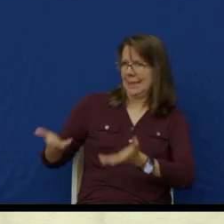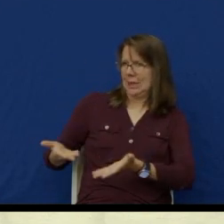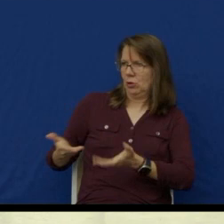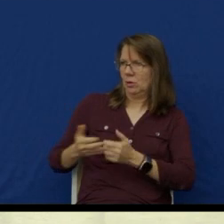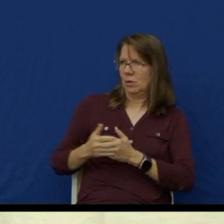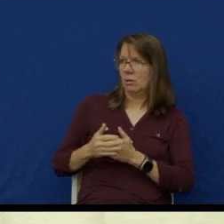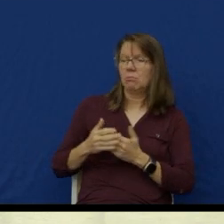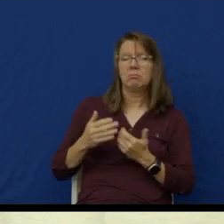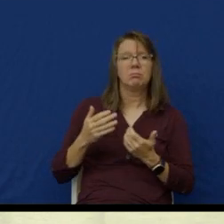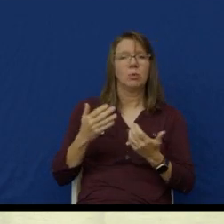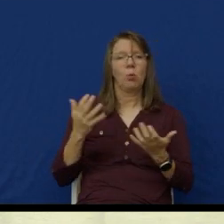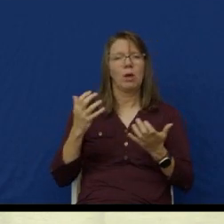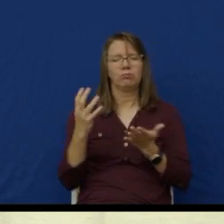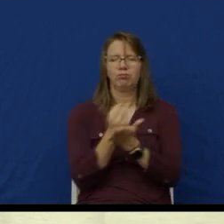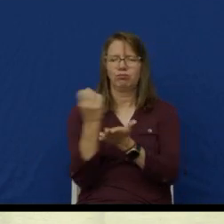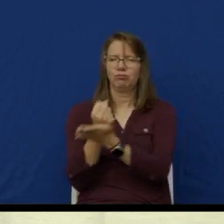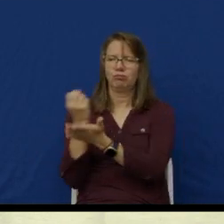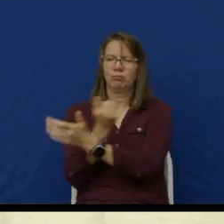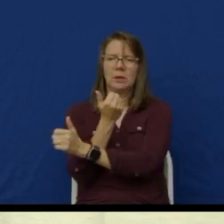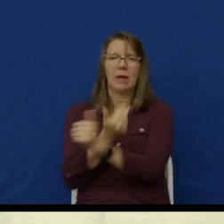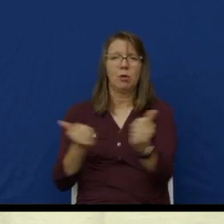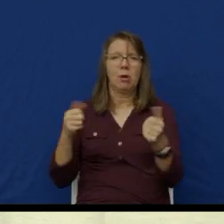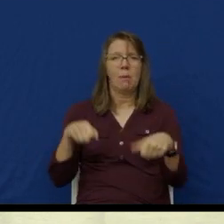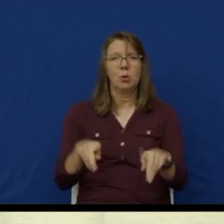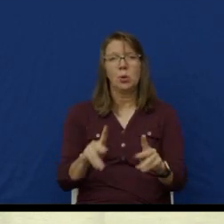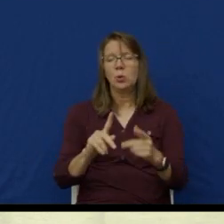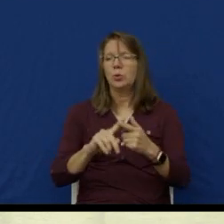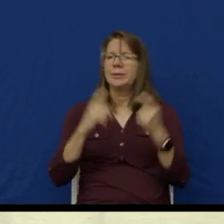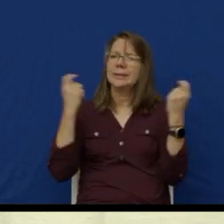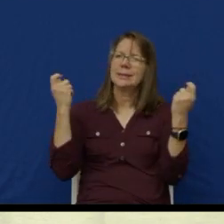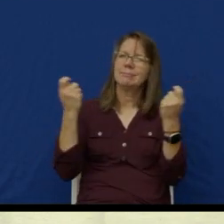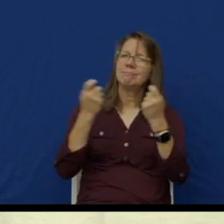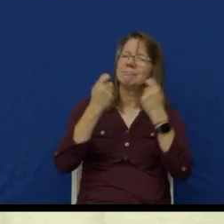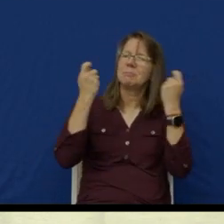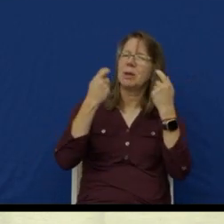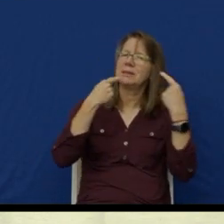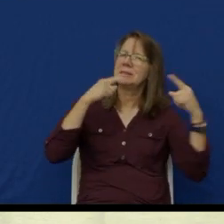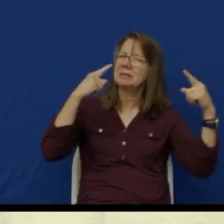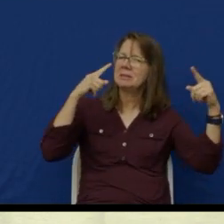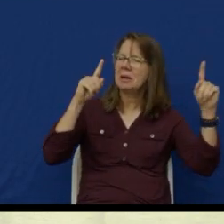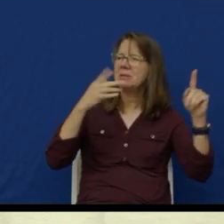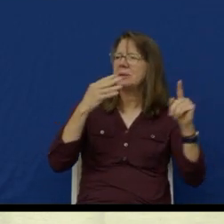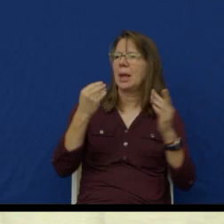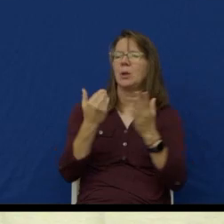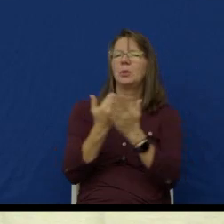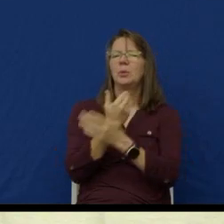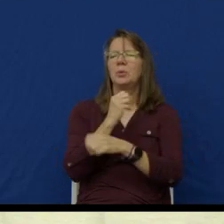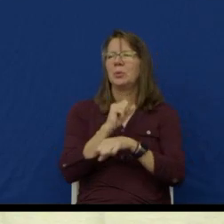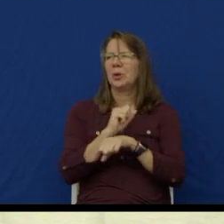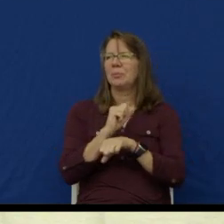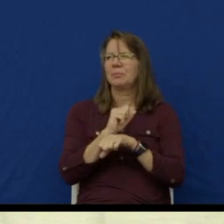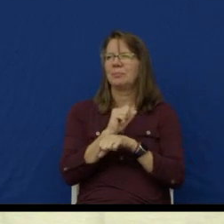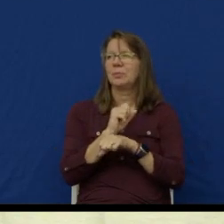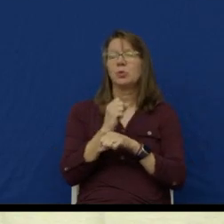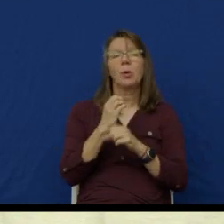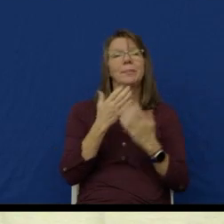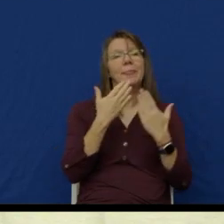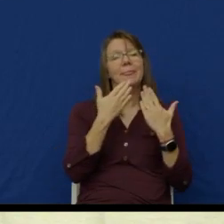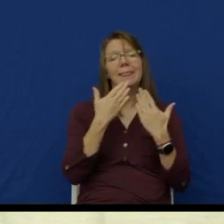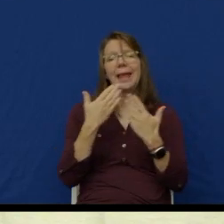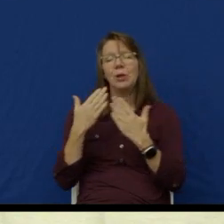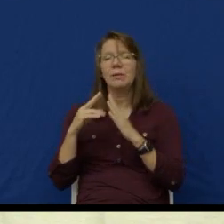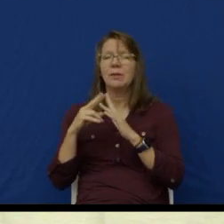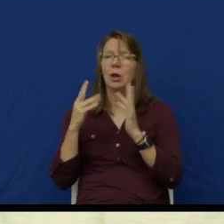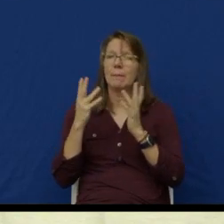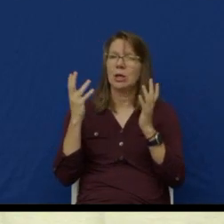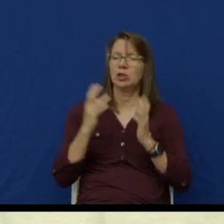to celebrate the success and the work of KBE under your leadership. So thank you very much.